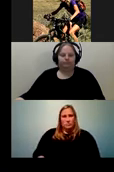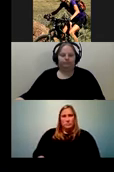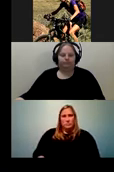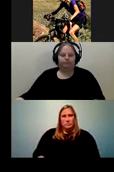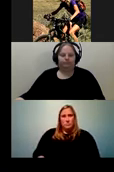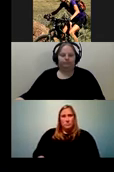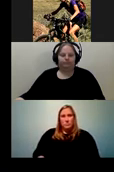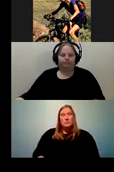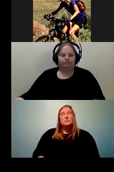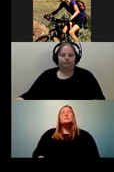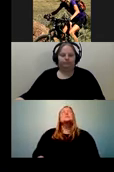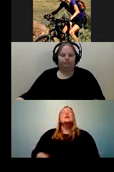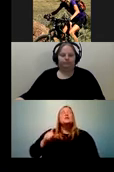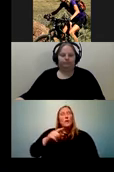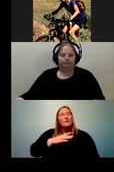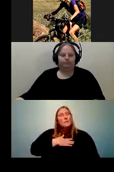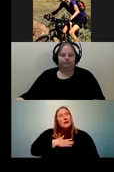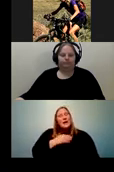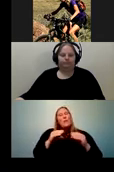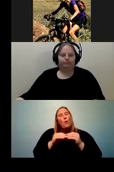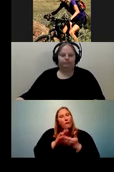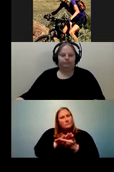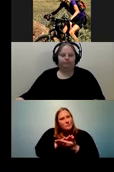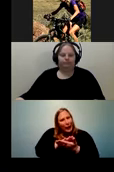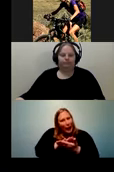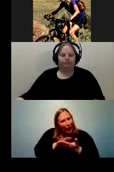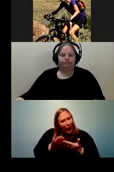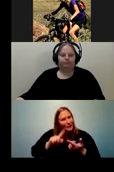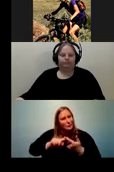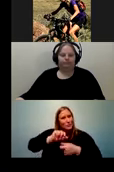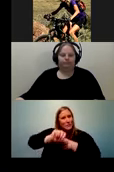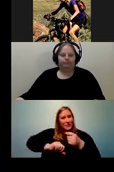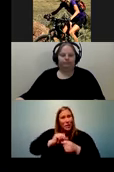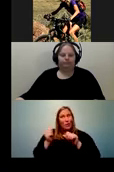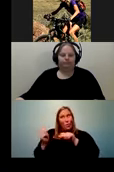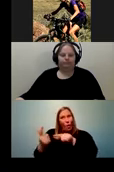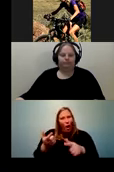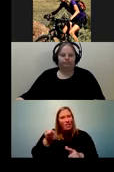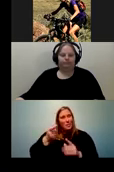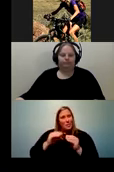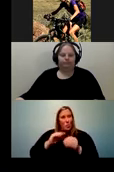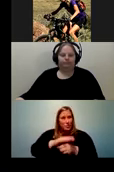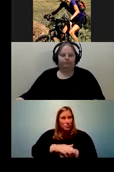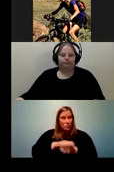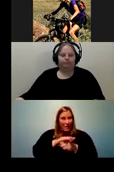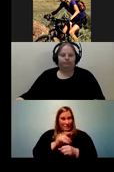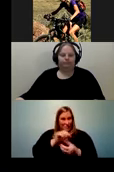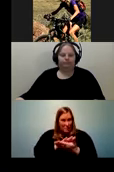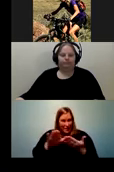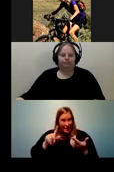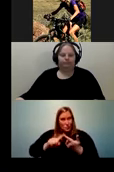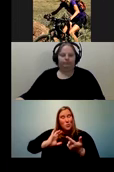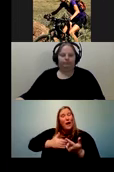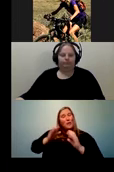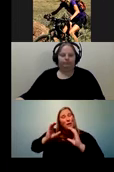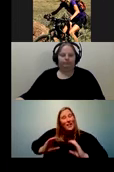So I think we need to be a little kind to each other right now because we're a little more stressed. I think we need to be a little kinder to our clients right now, a